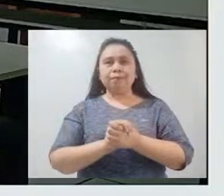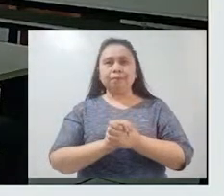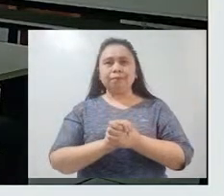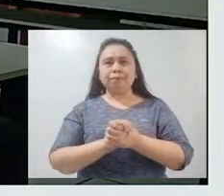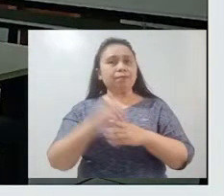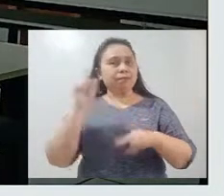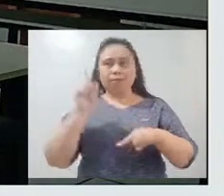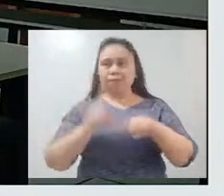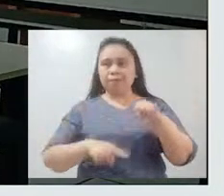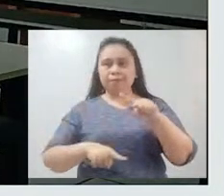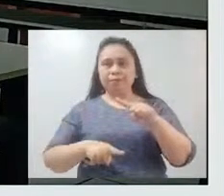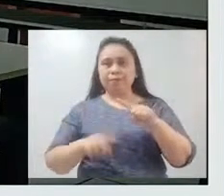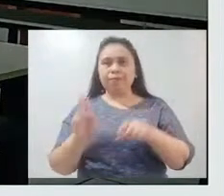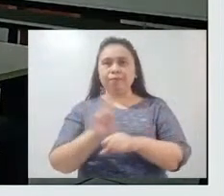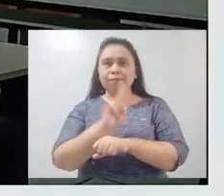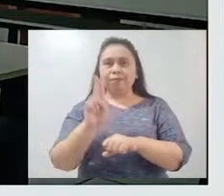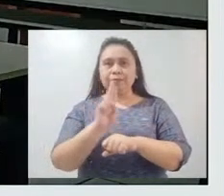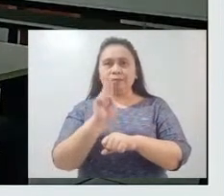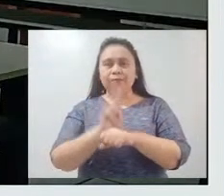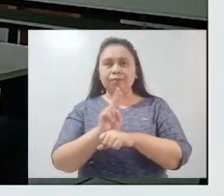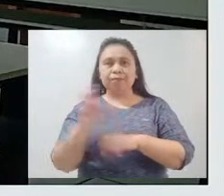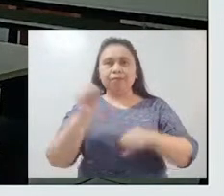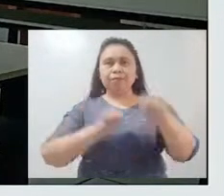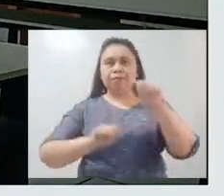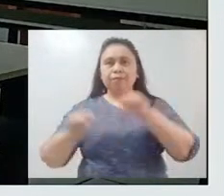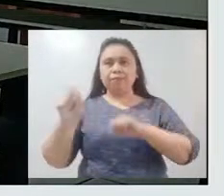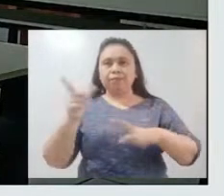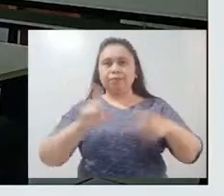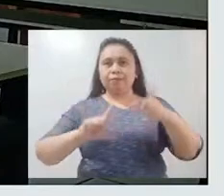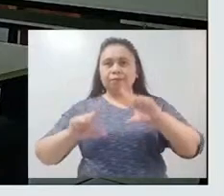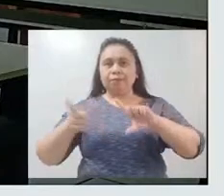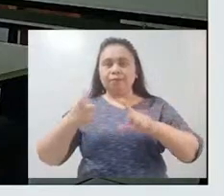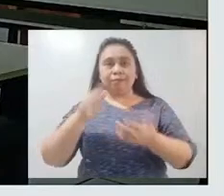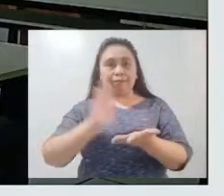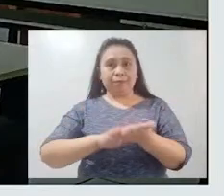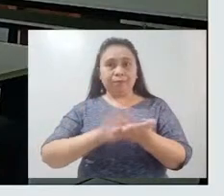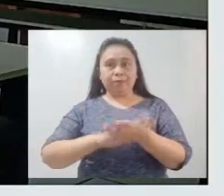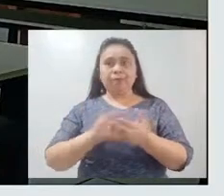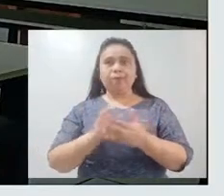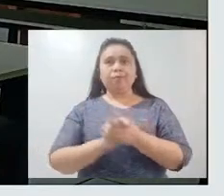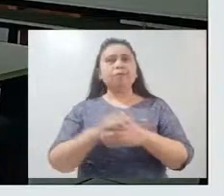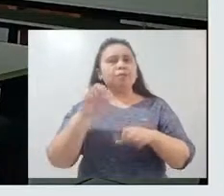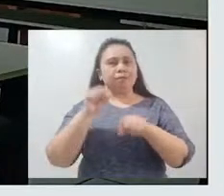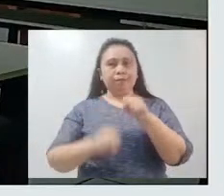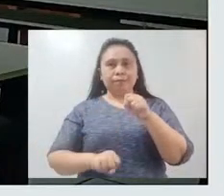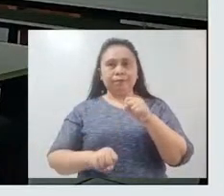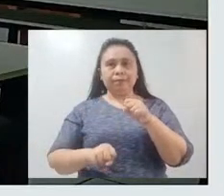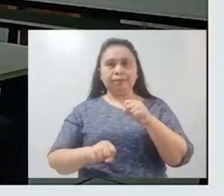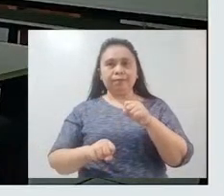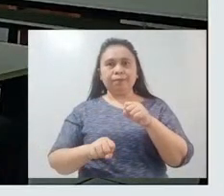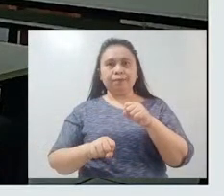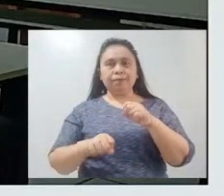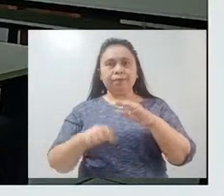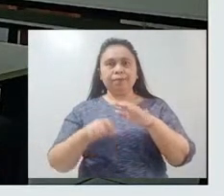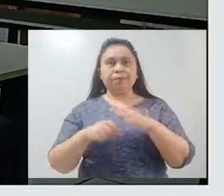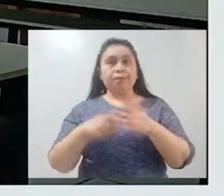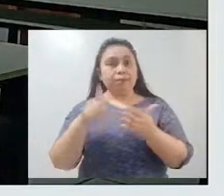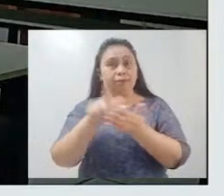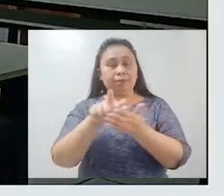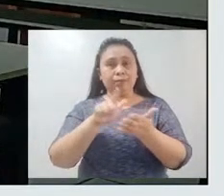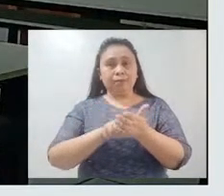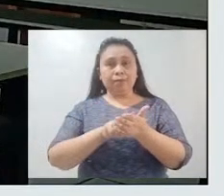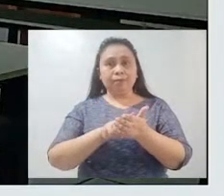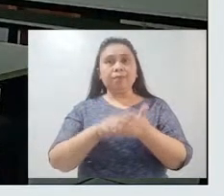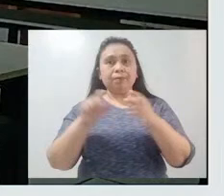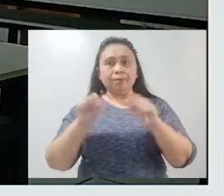pandemic, you could not yet utilize your science labs in school. Therefore, this lesson is